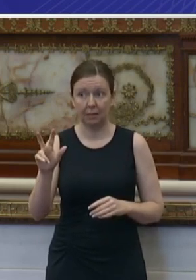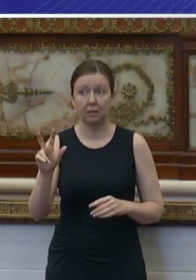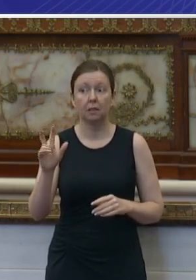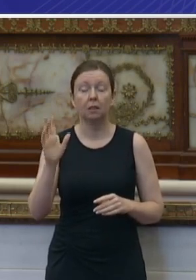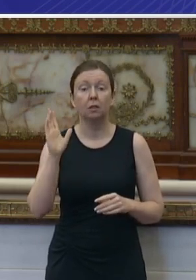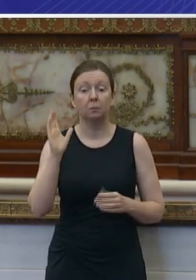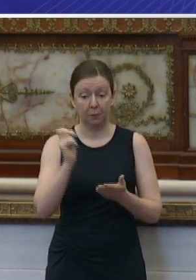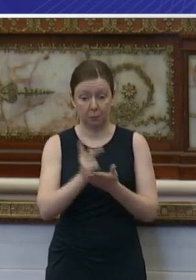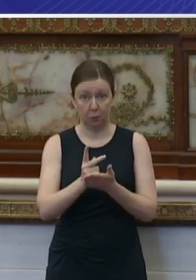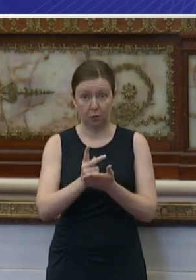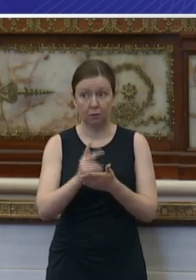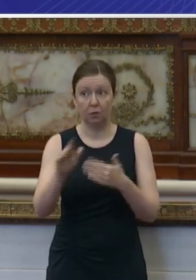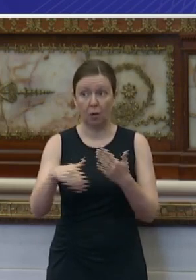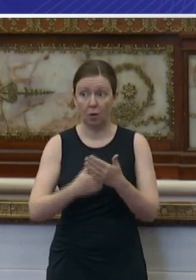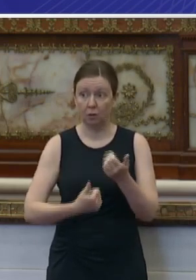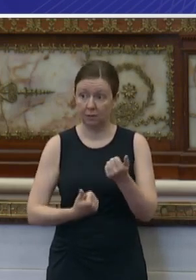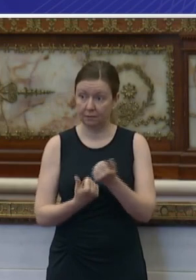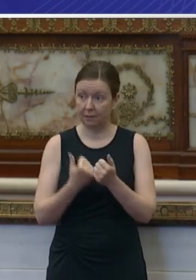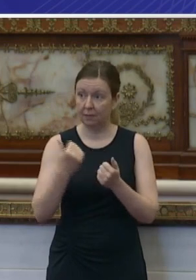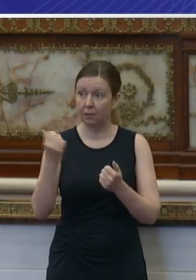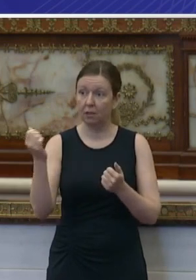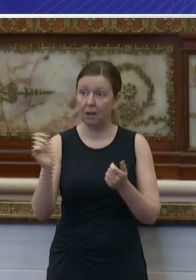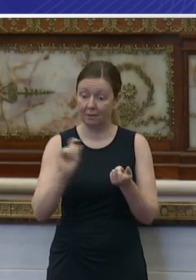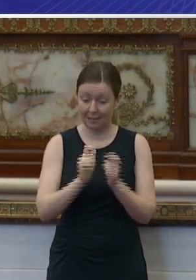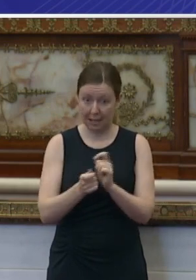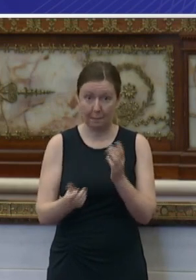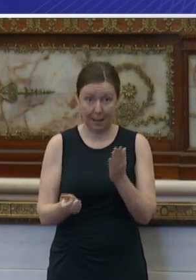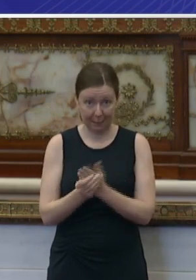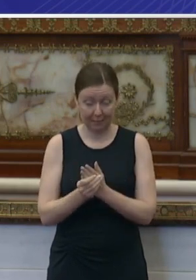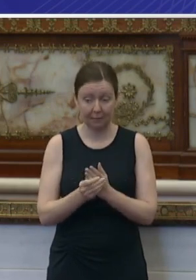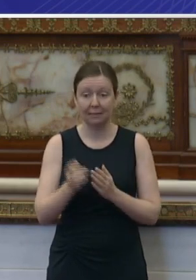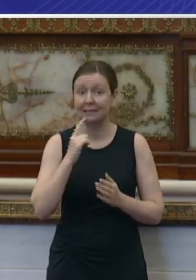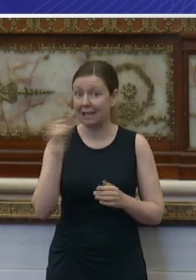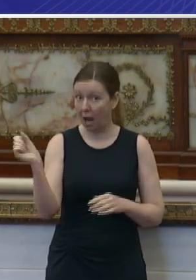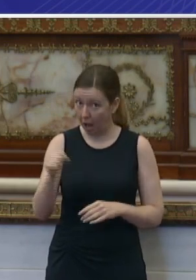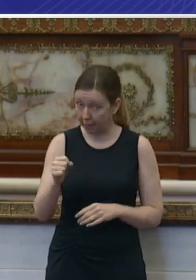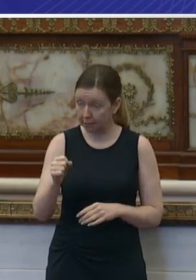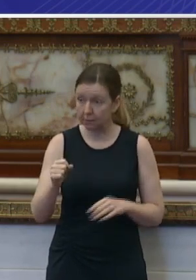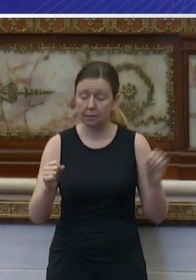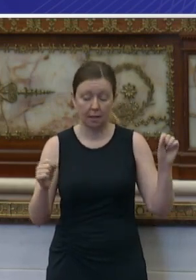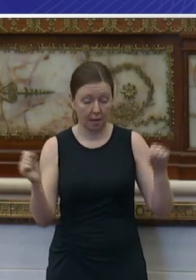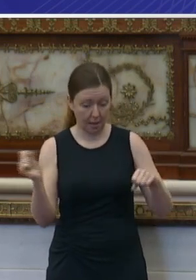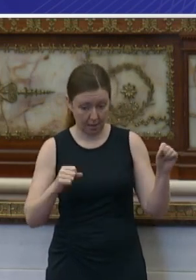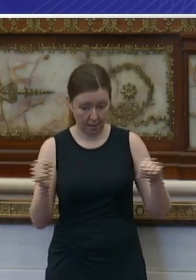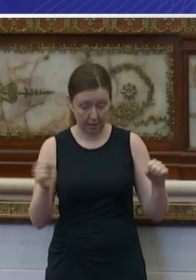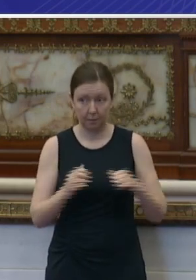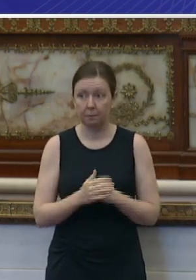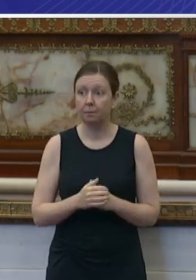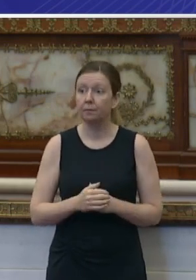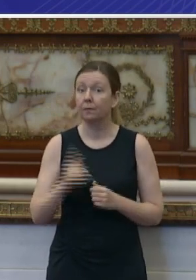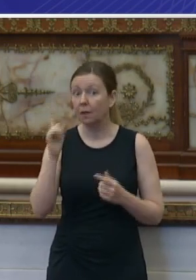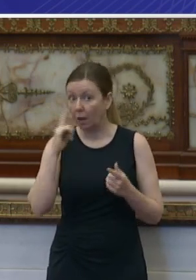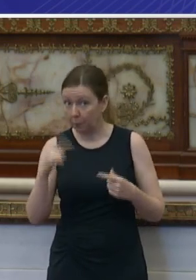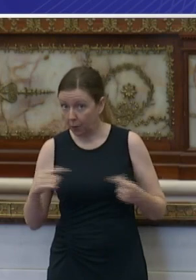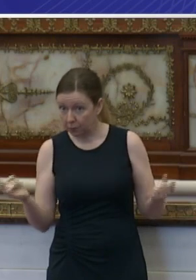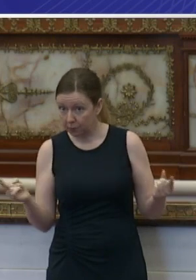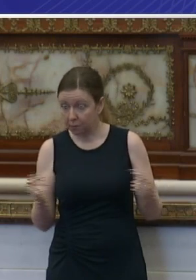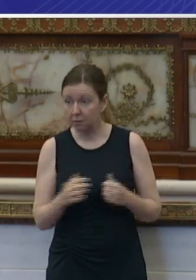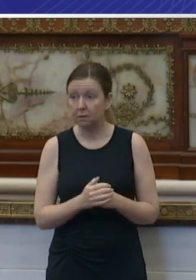200303 be approved. All those in favor of the amendment signify by saying aye. Aye. Aye. Anyone